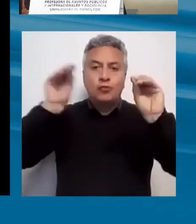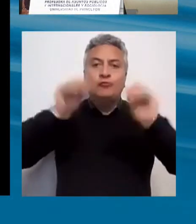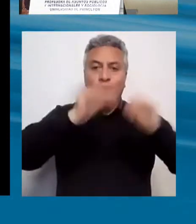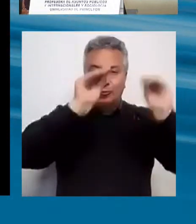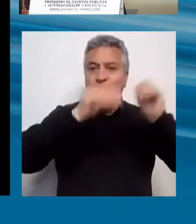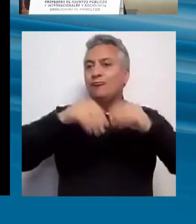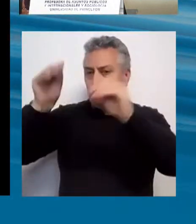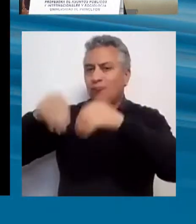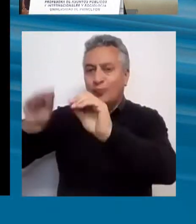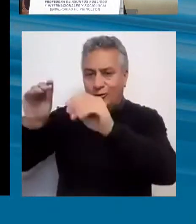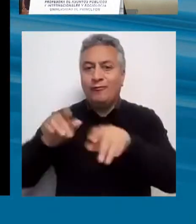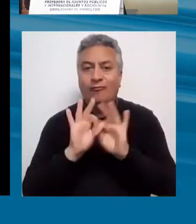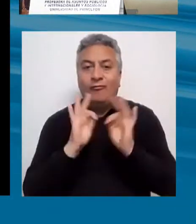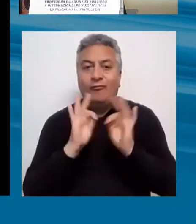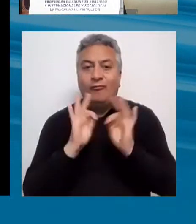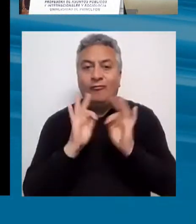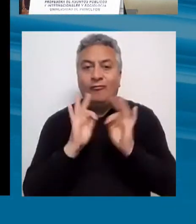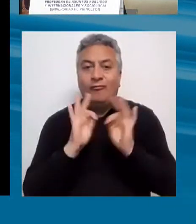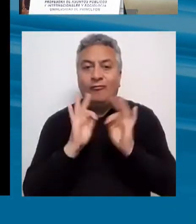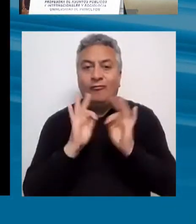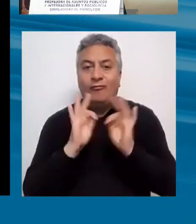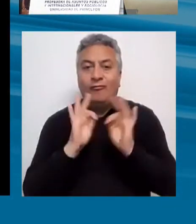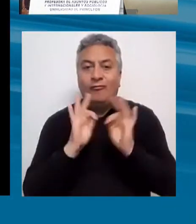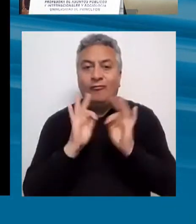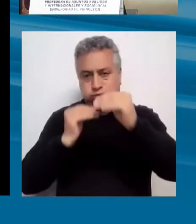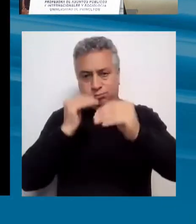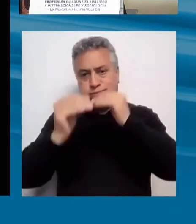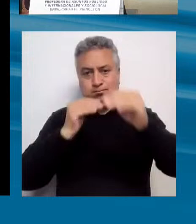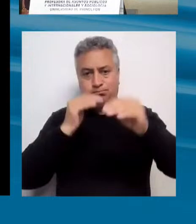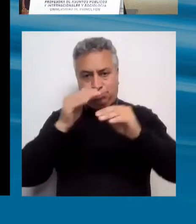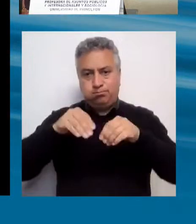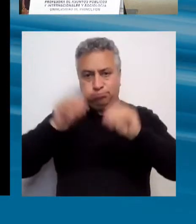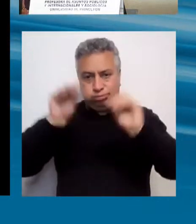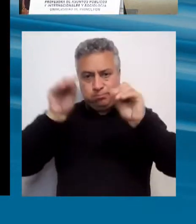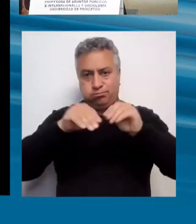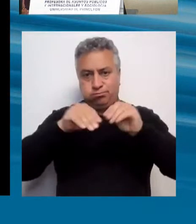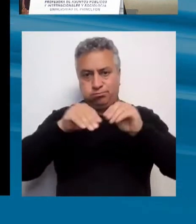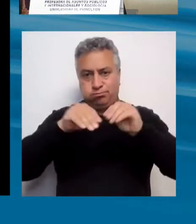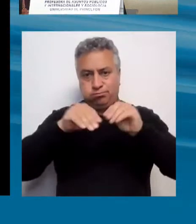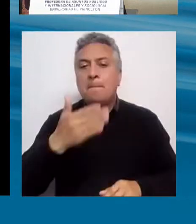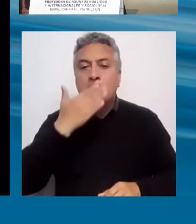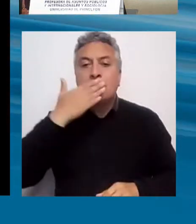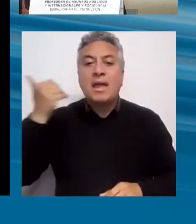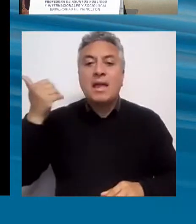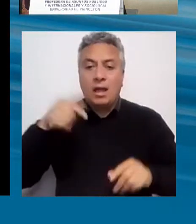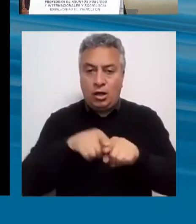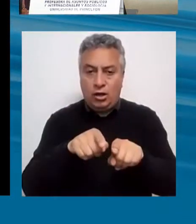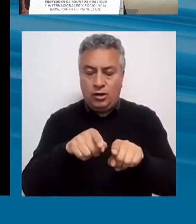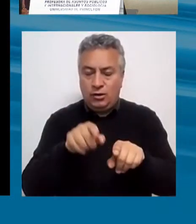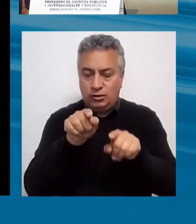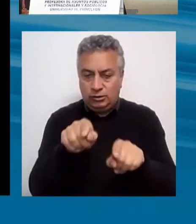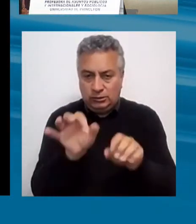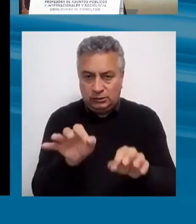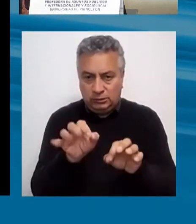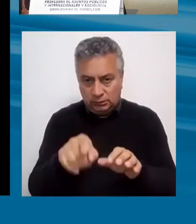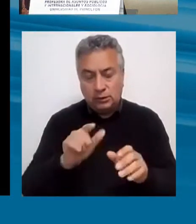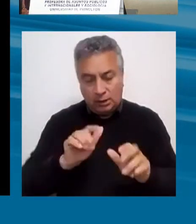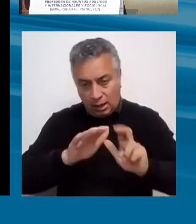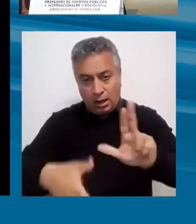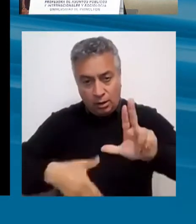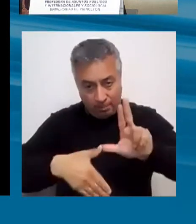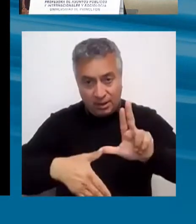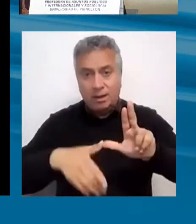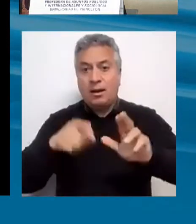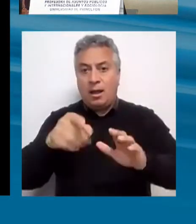equality, the mobility is much the same. So the best policy to promote mobility in the region of Latin America